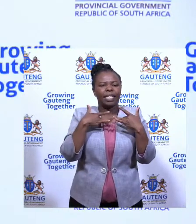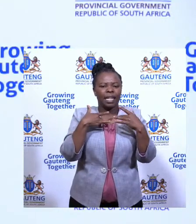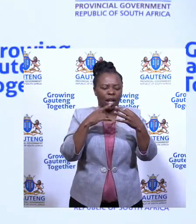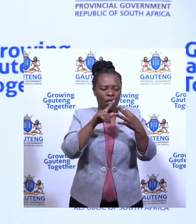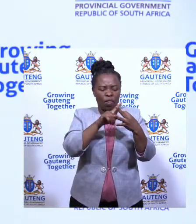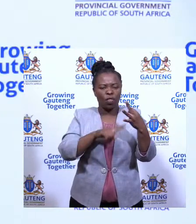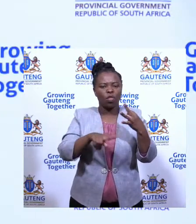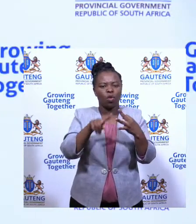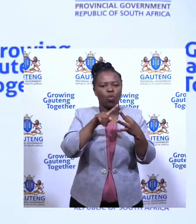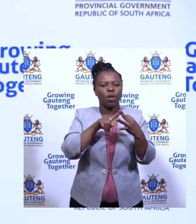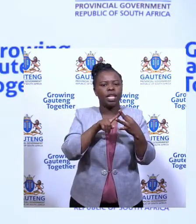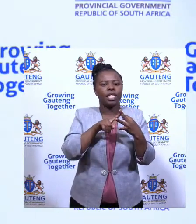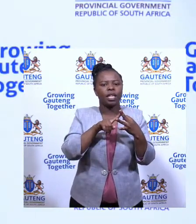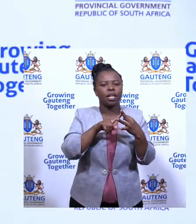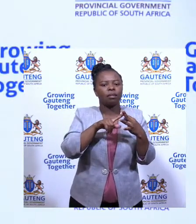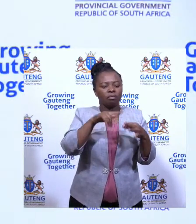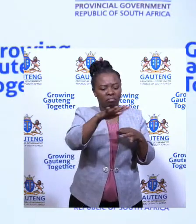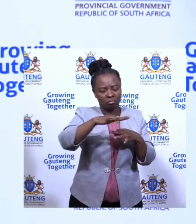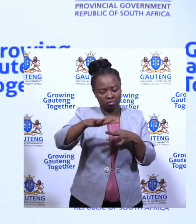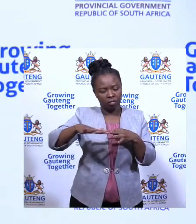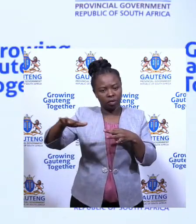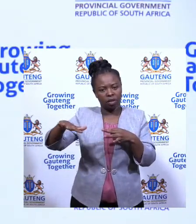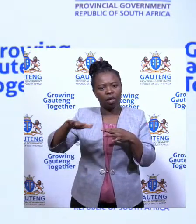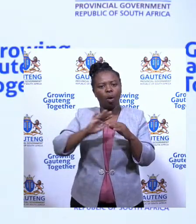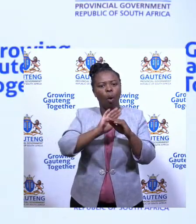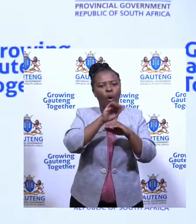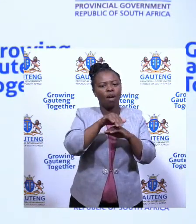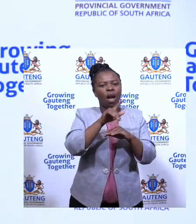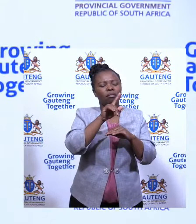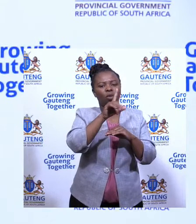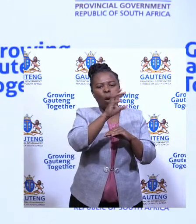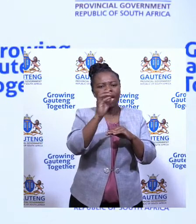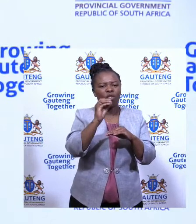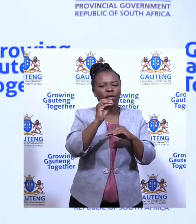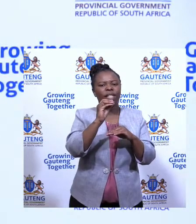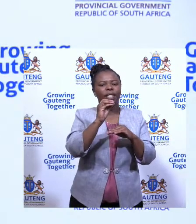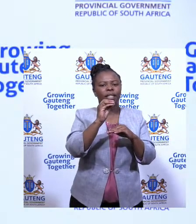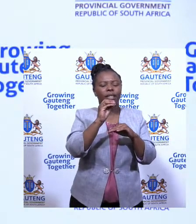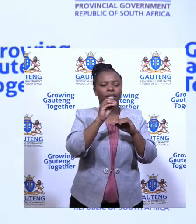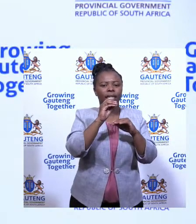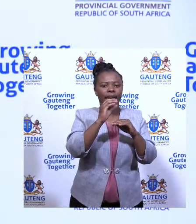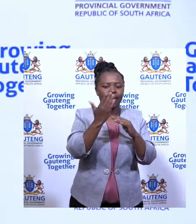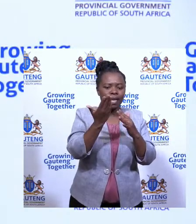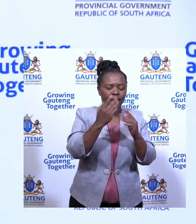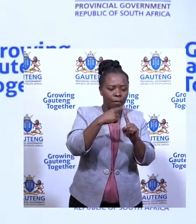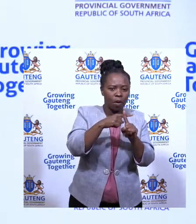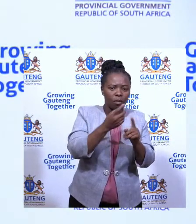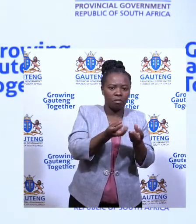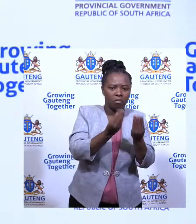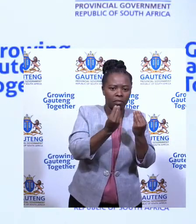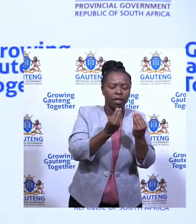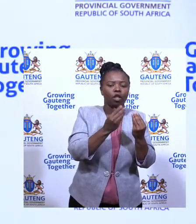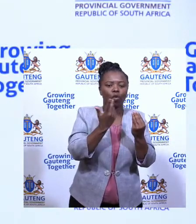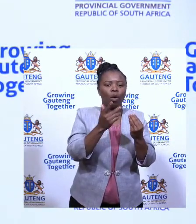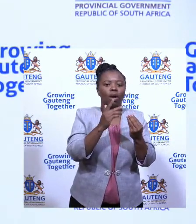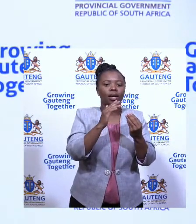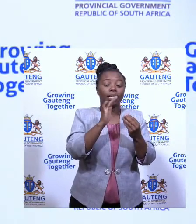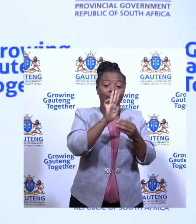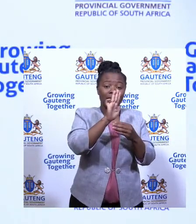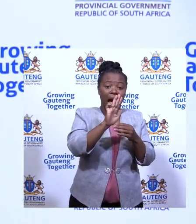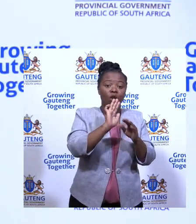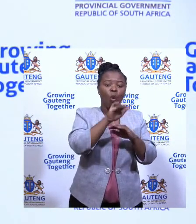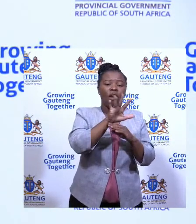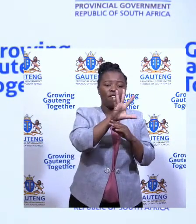where they've been well over in excess of 100 cases in those facilities, another 9 with over 50, and at least